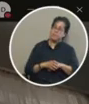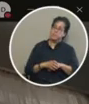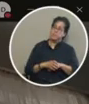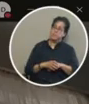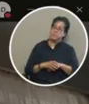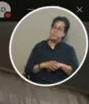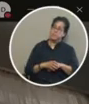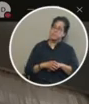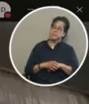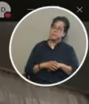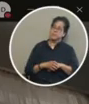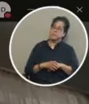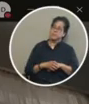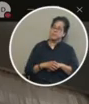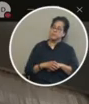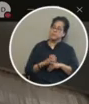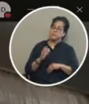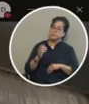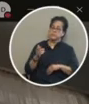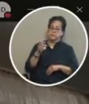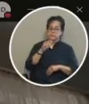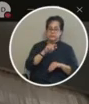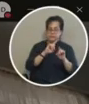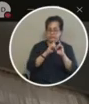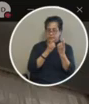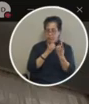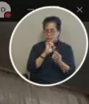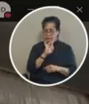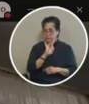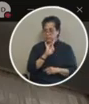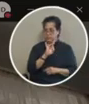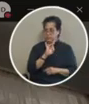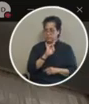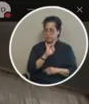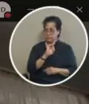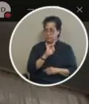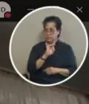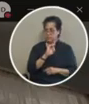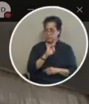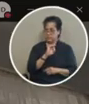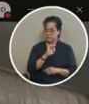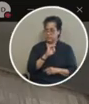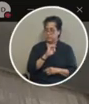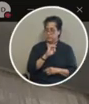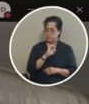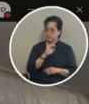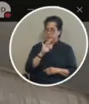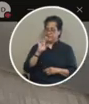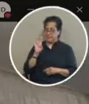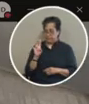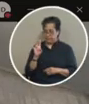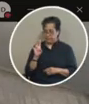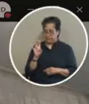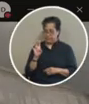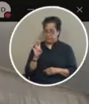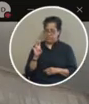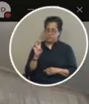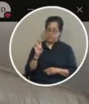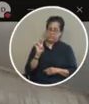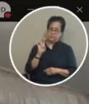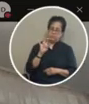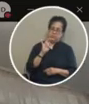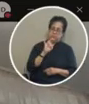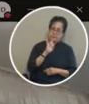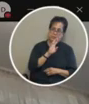Okay, now we have Representative Lizarga, and then Representative Rivera, and then Representative